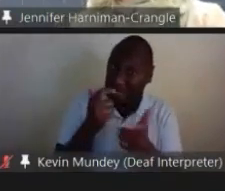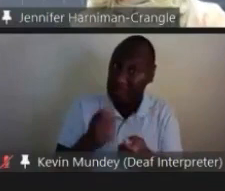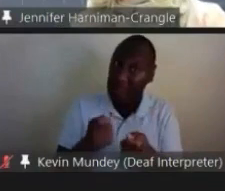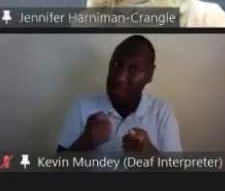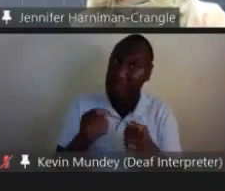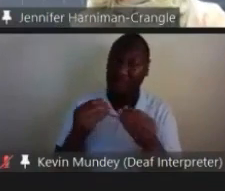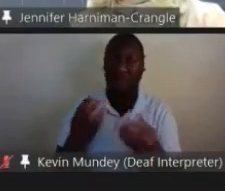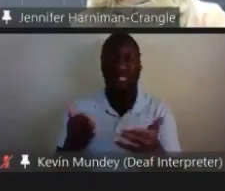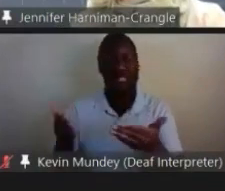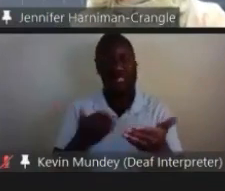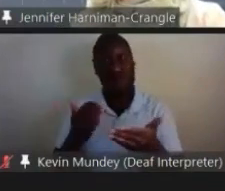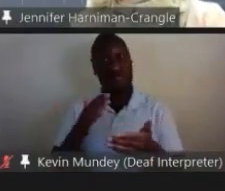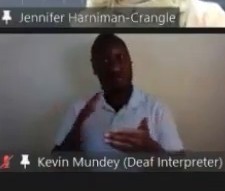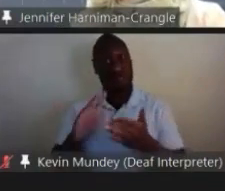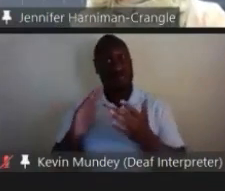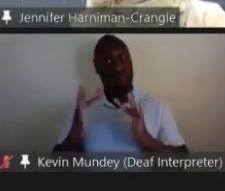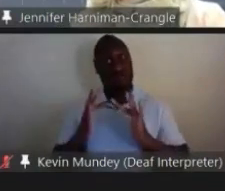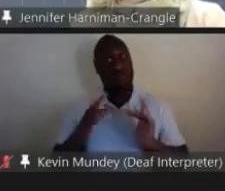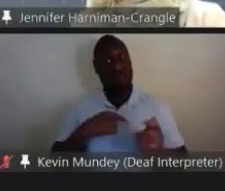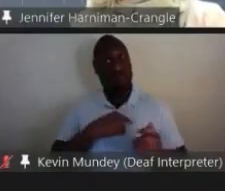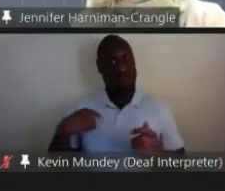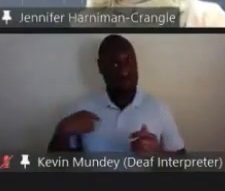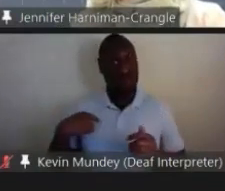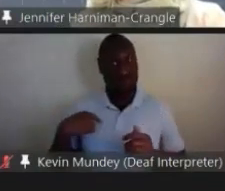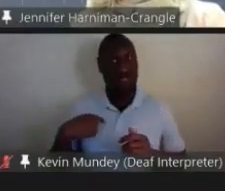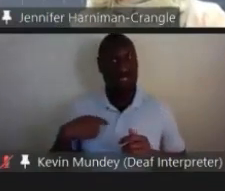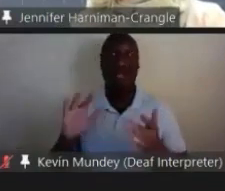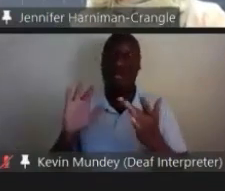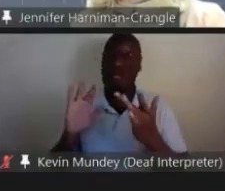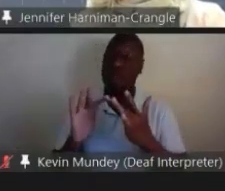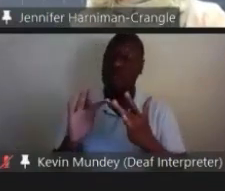reach out to our outreach department. Thank you.